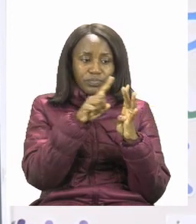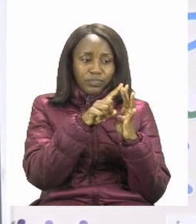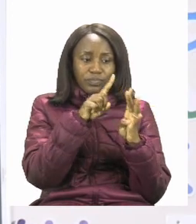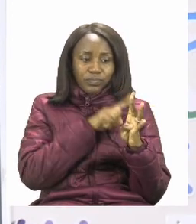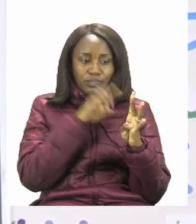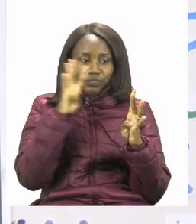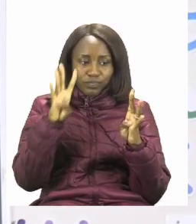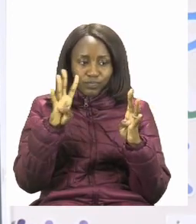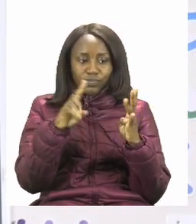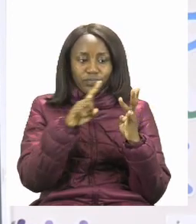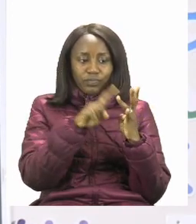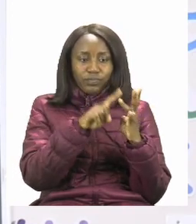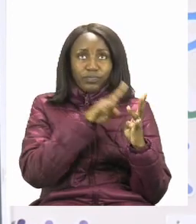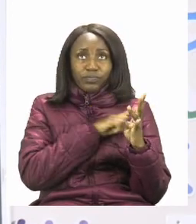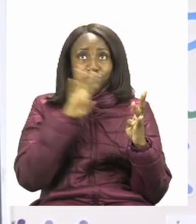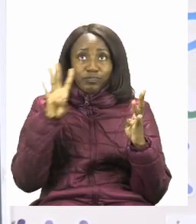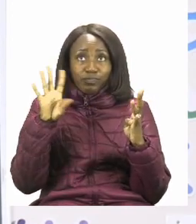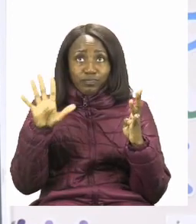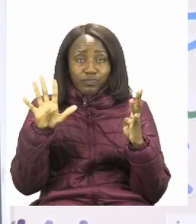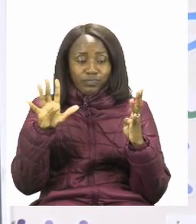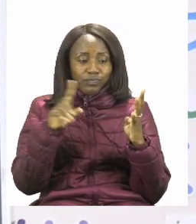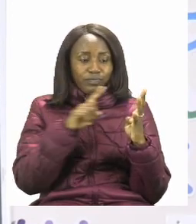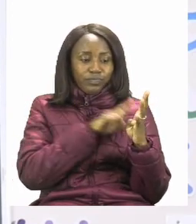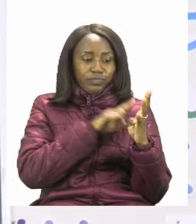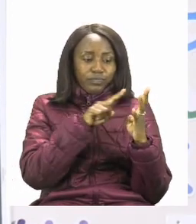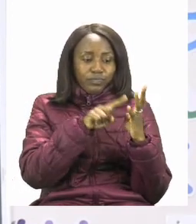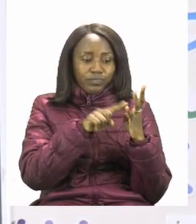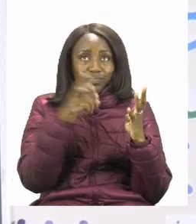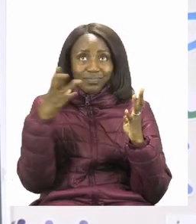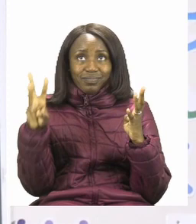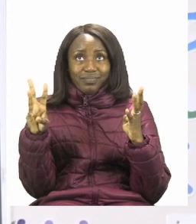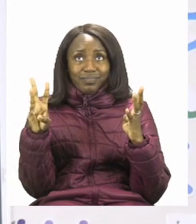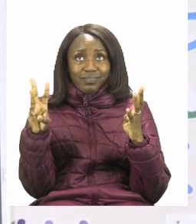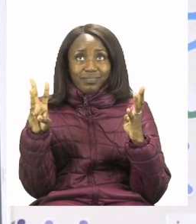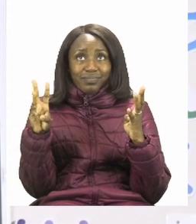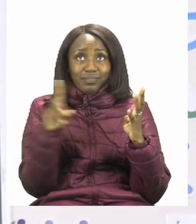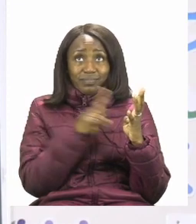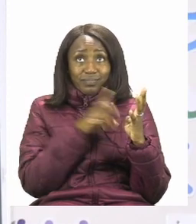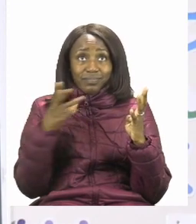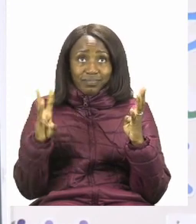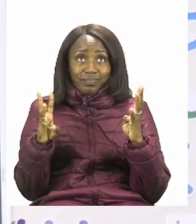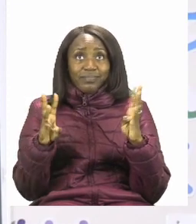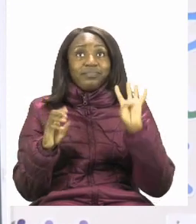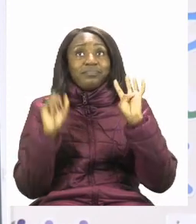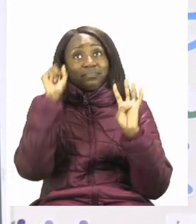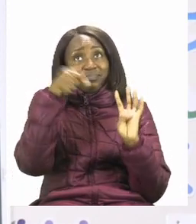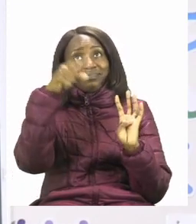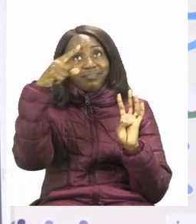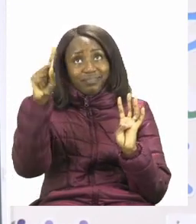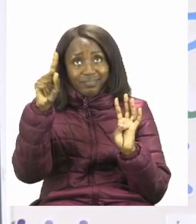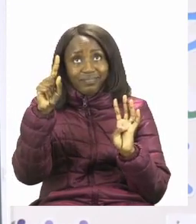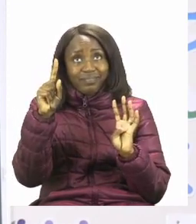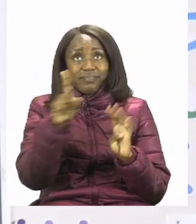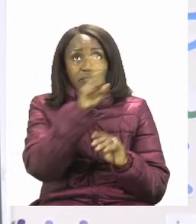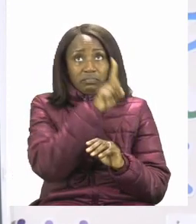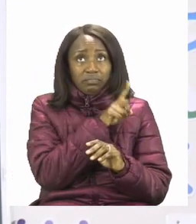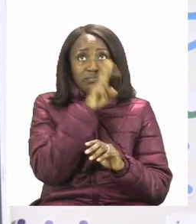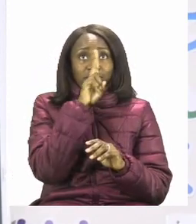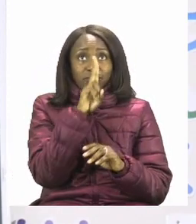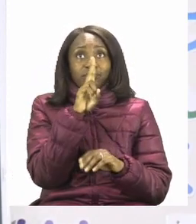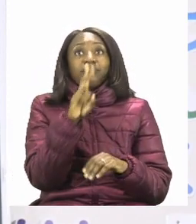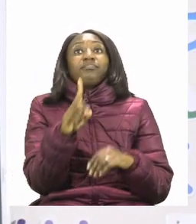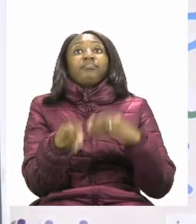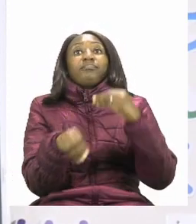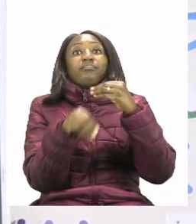13, 14, 15, 16. Yes, they add up to